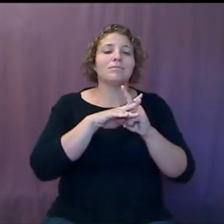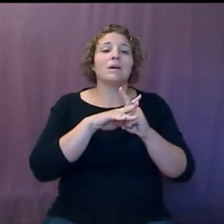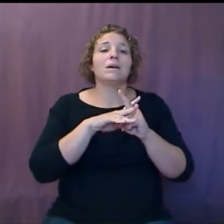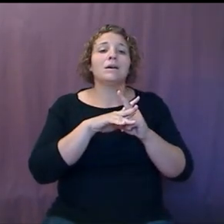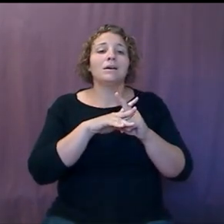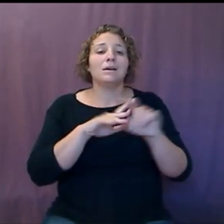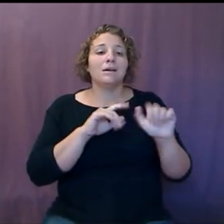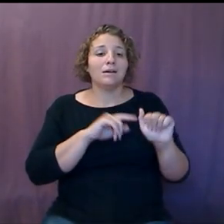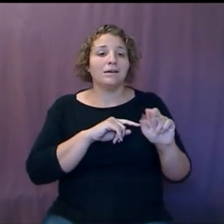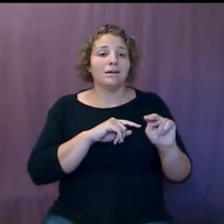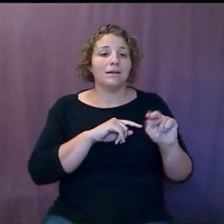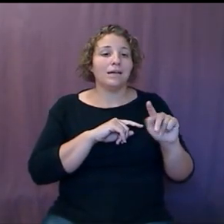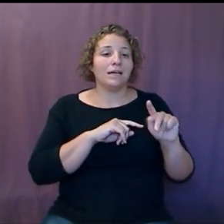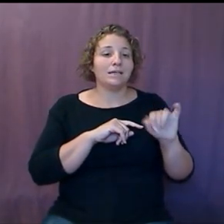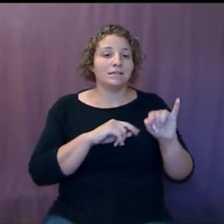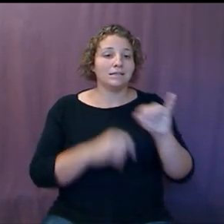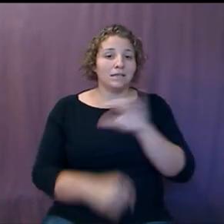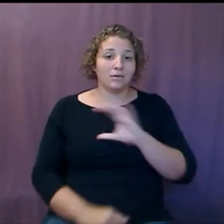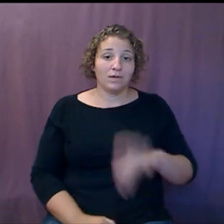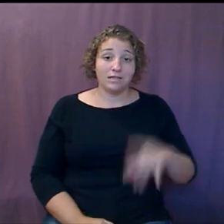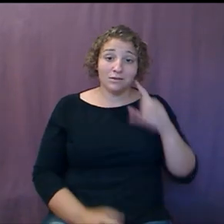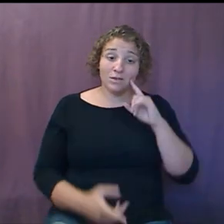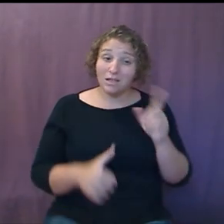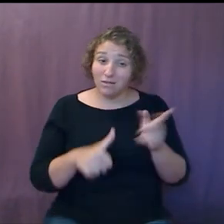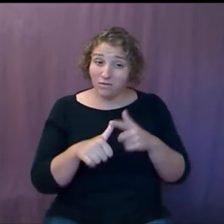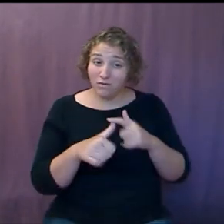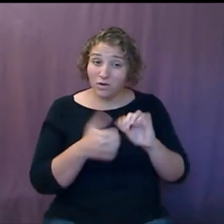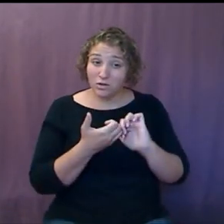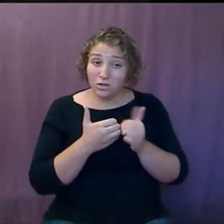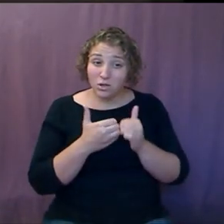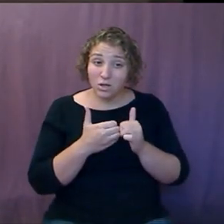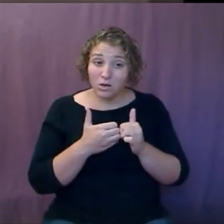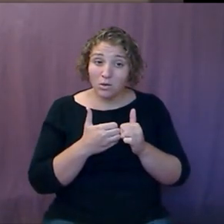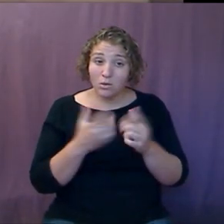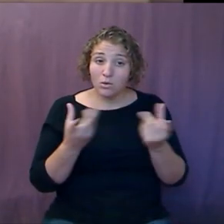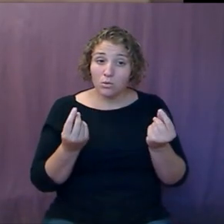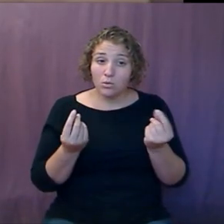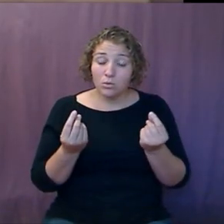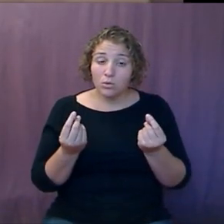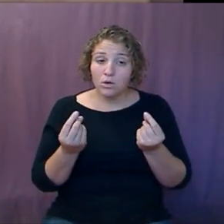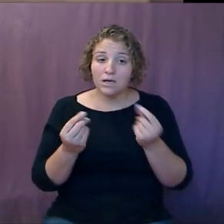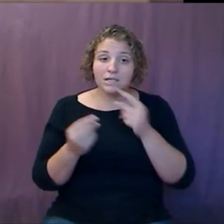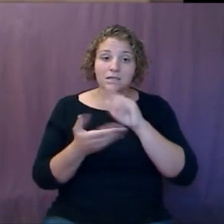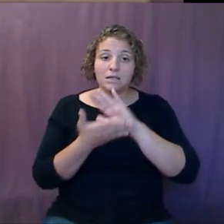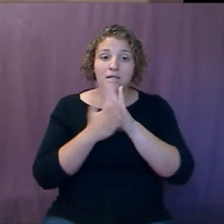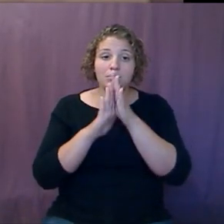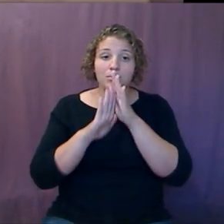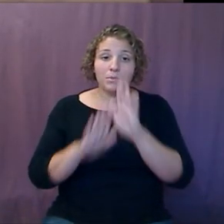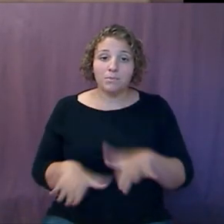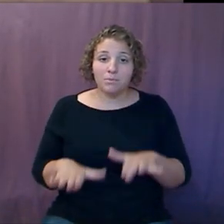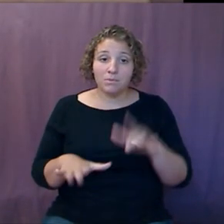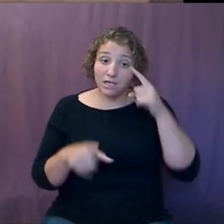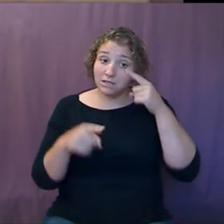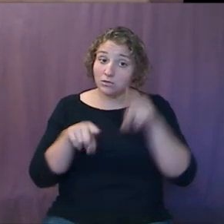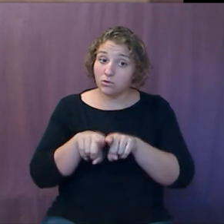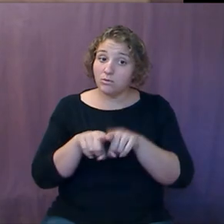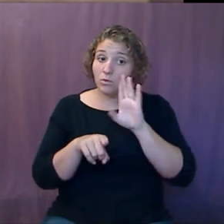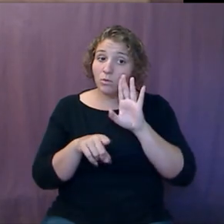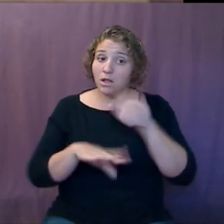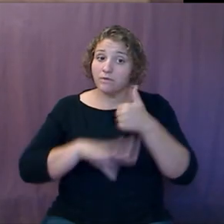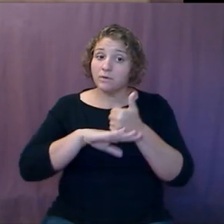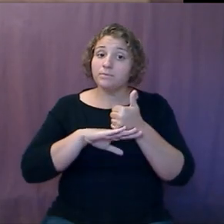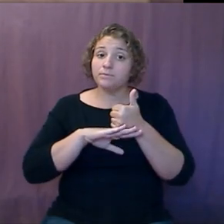confirms a peace agreement with many for one week or seven years so he takes it seems an existing peace agreement makes it